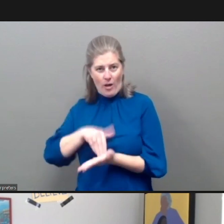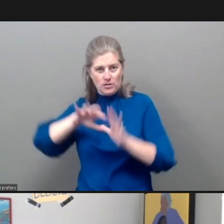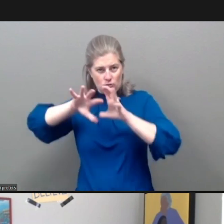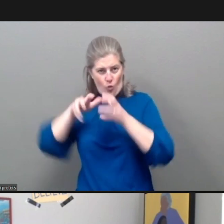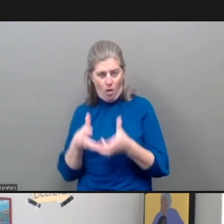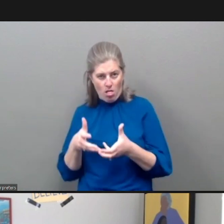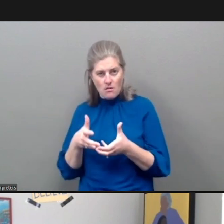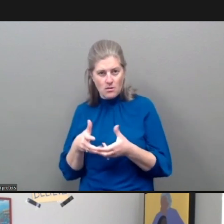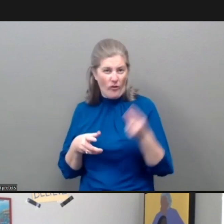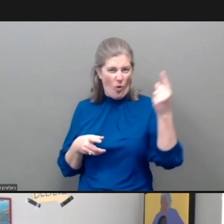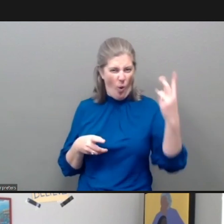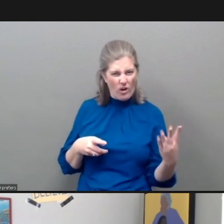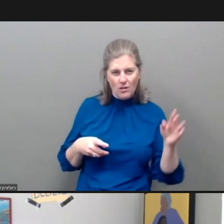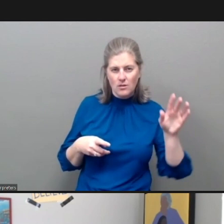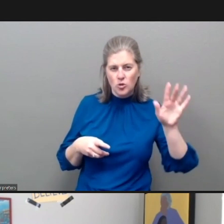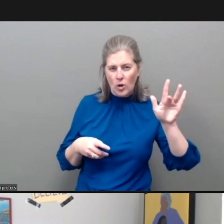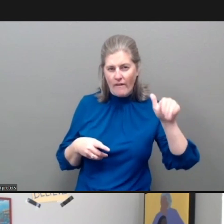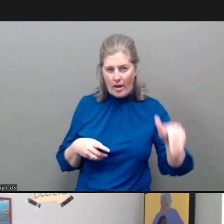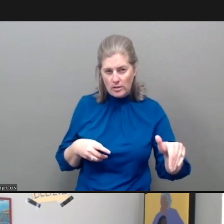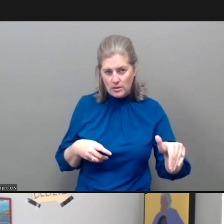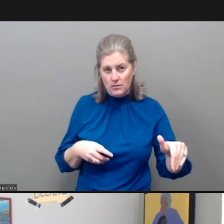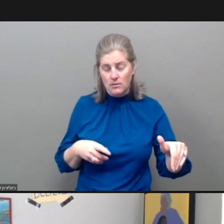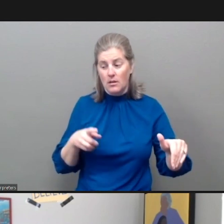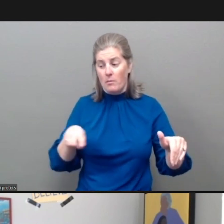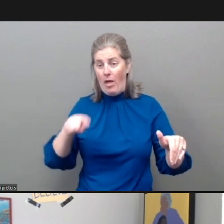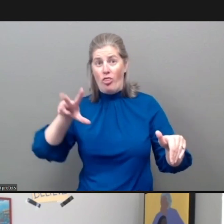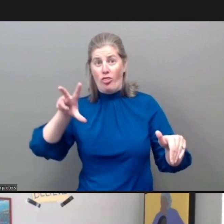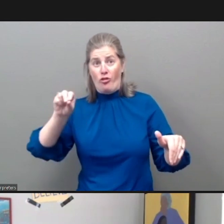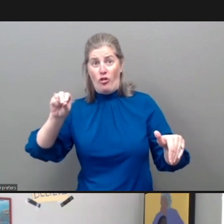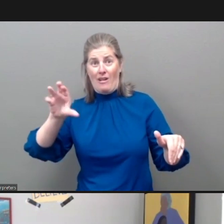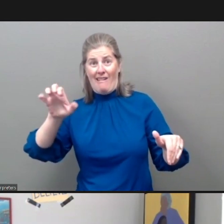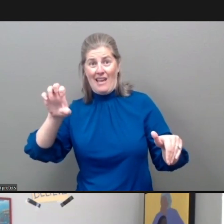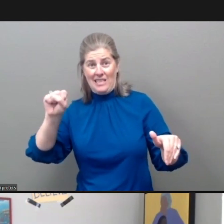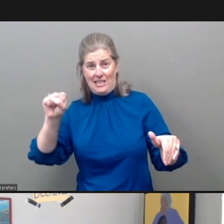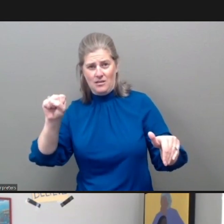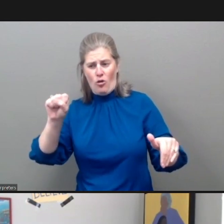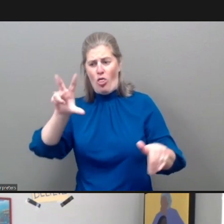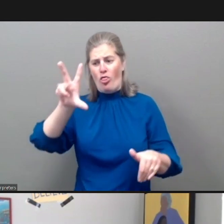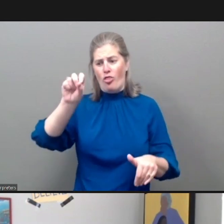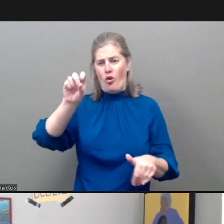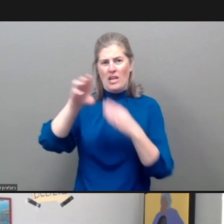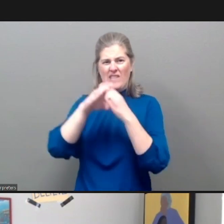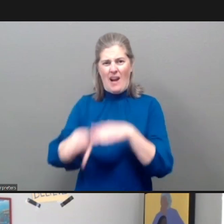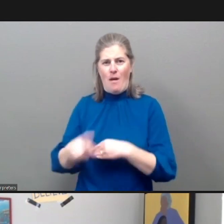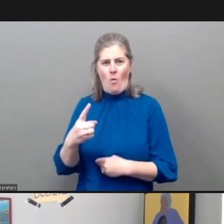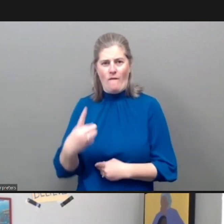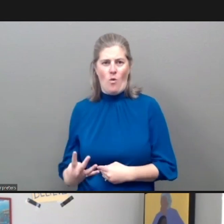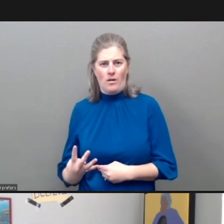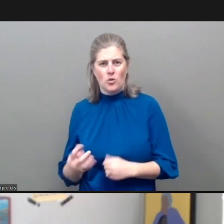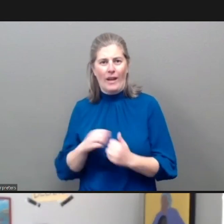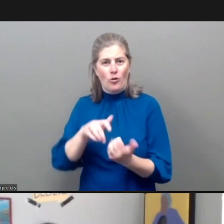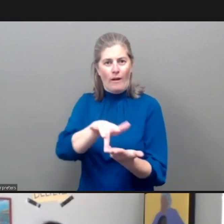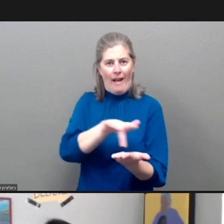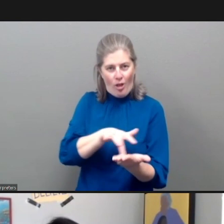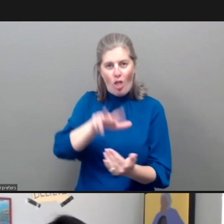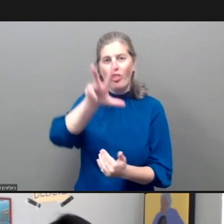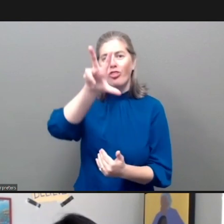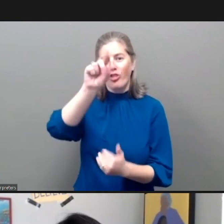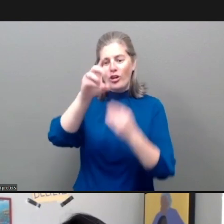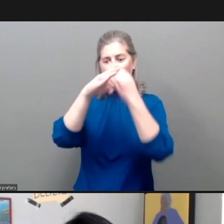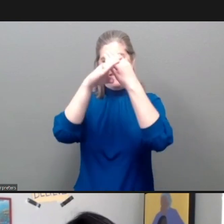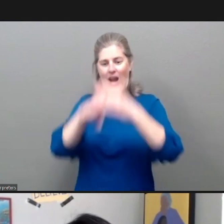And you've got 30 cases. So 30 divided by 1/4. So in your calculator, 30